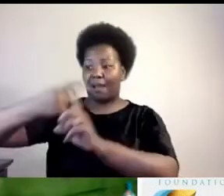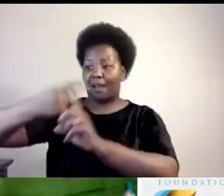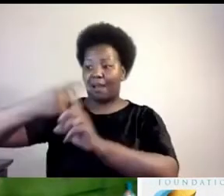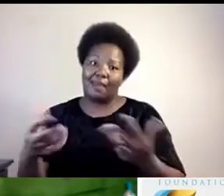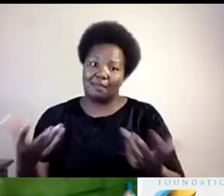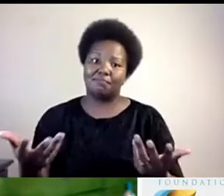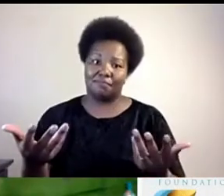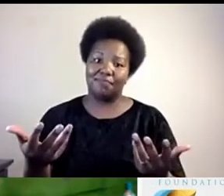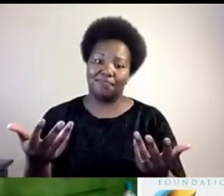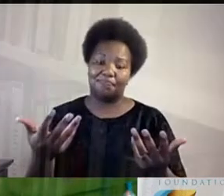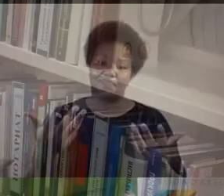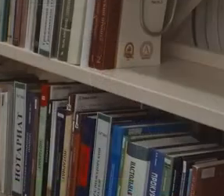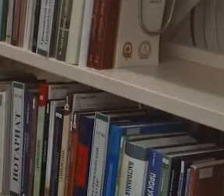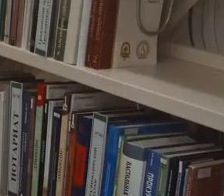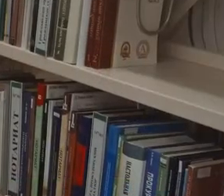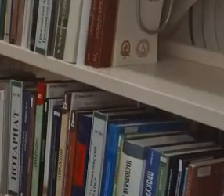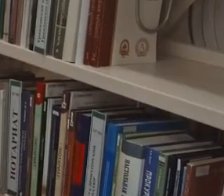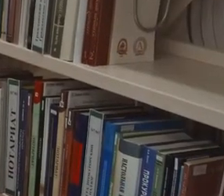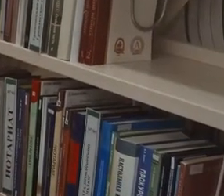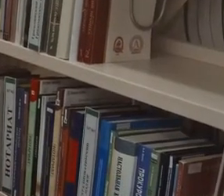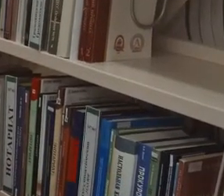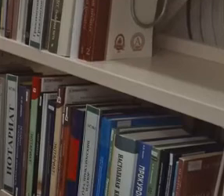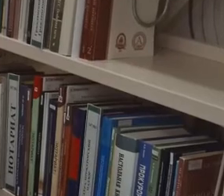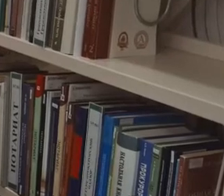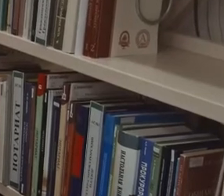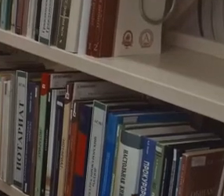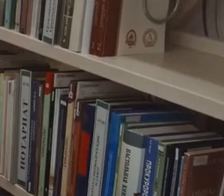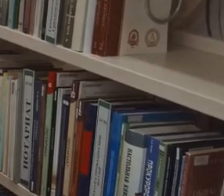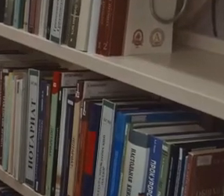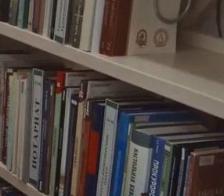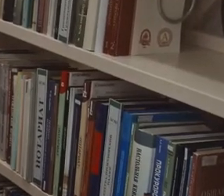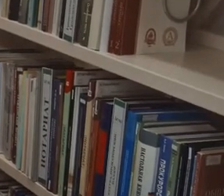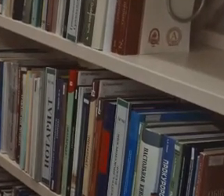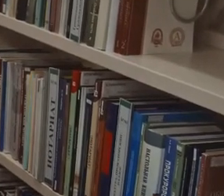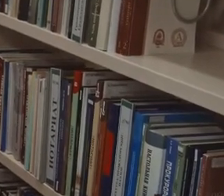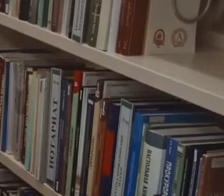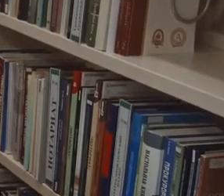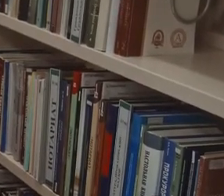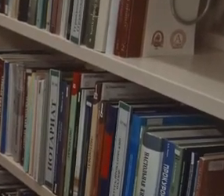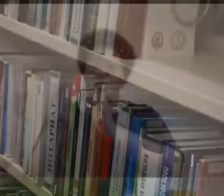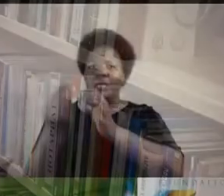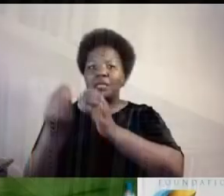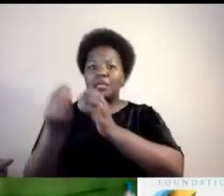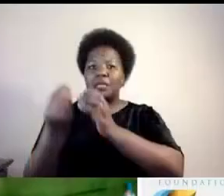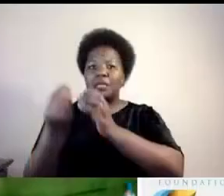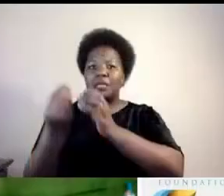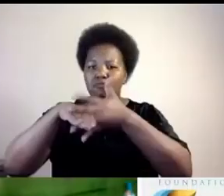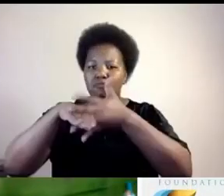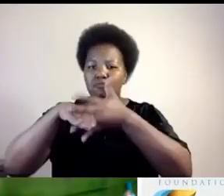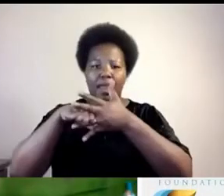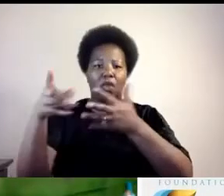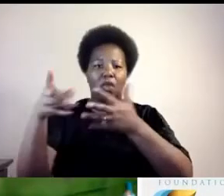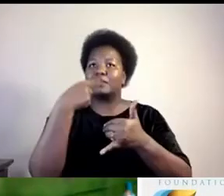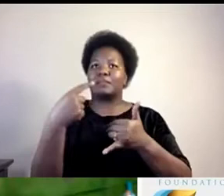So around midterms, potentially even around spring break. Maybe you want to try to find how to